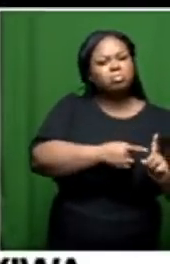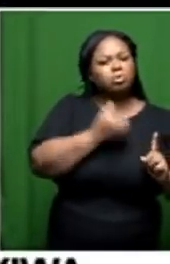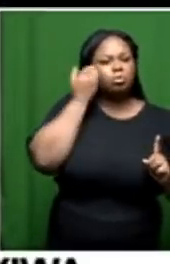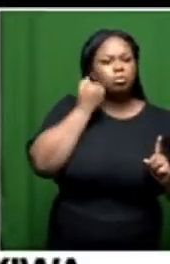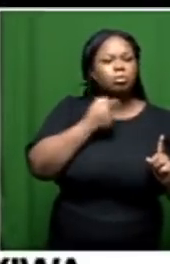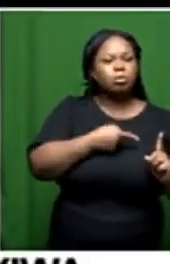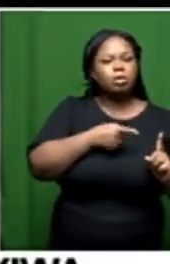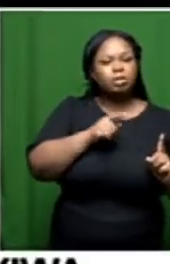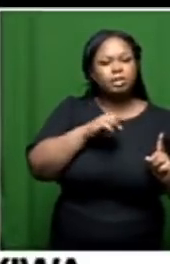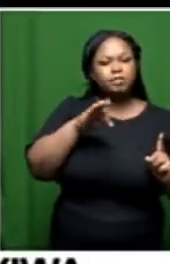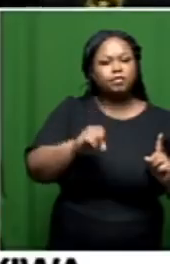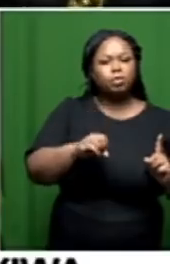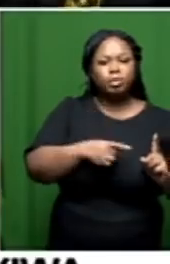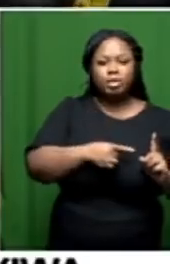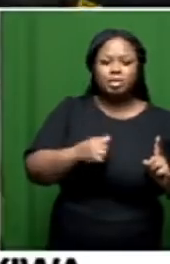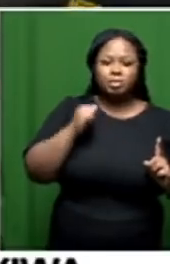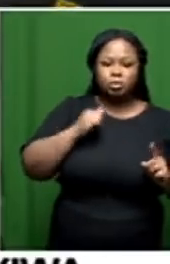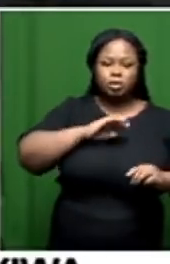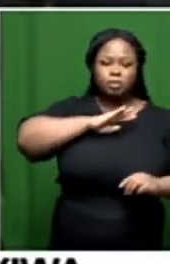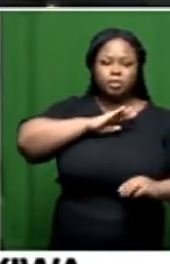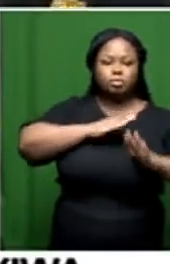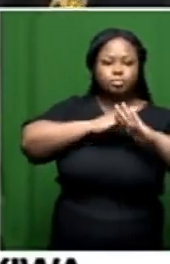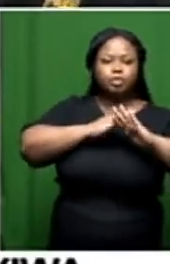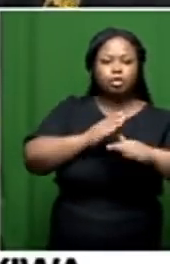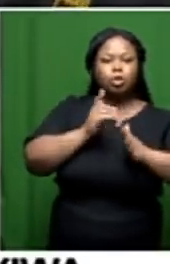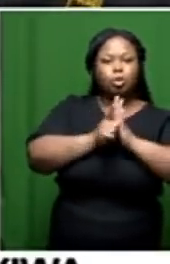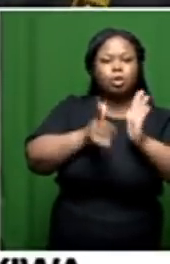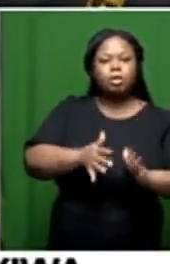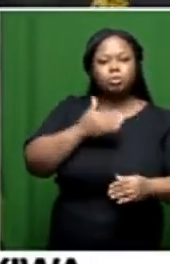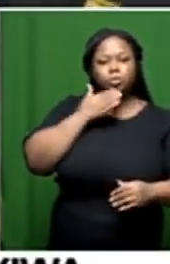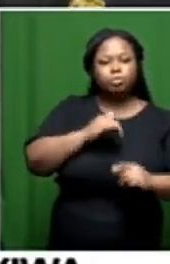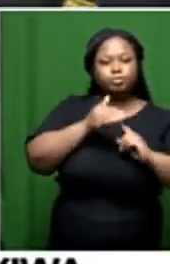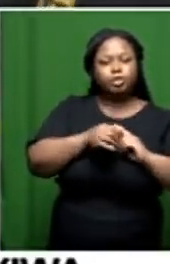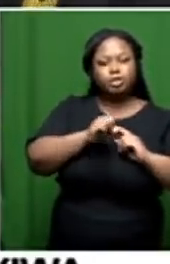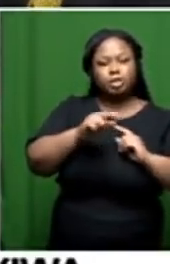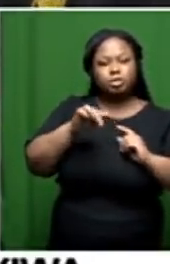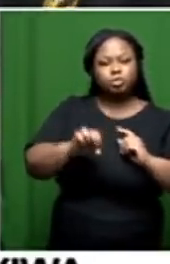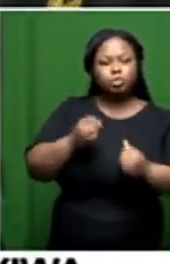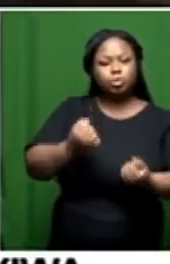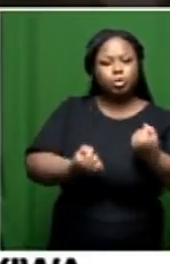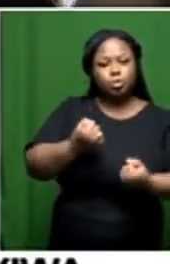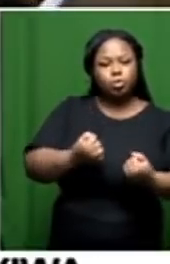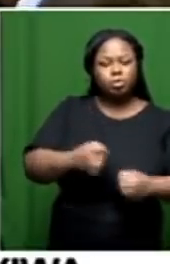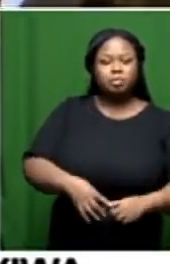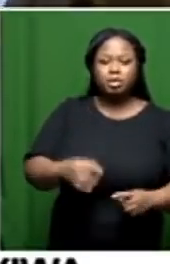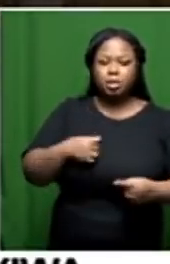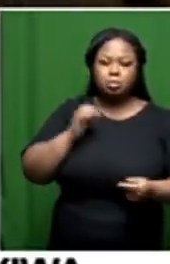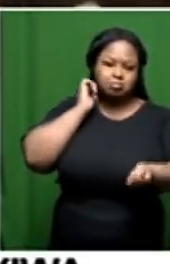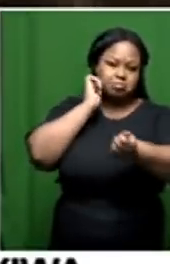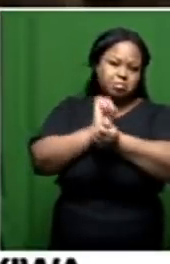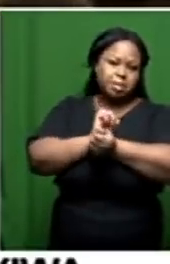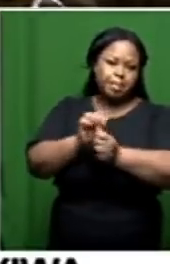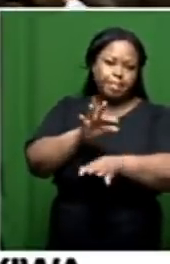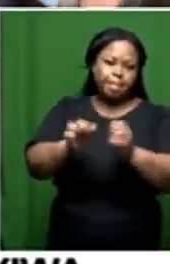Advocate Malesela Teffo. Teffo, who is one of the defense lawyers in the Senzo Meyiwa murder trial, was arrested when the case was